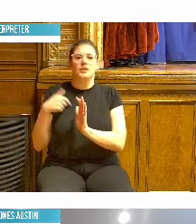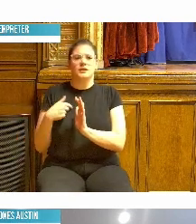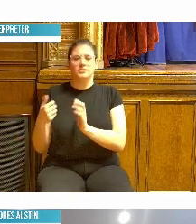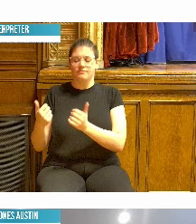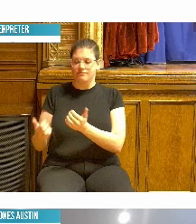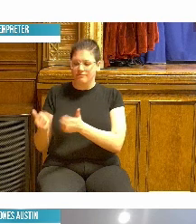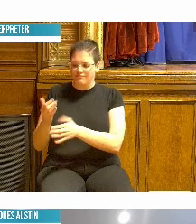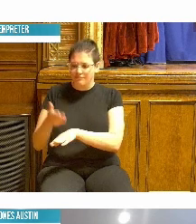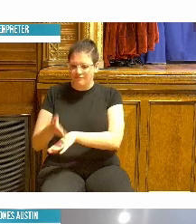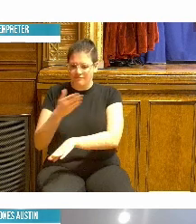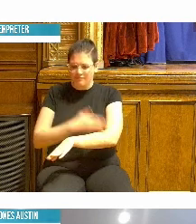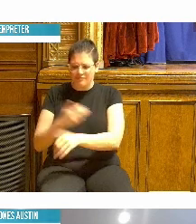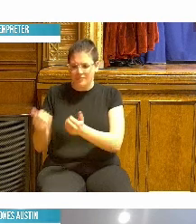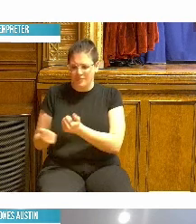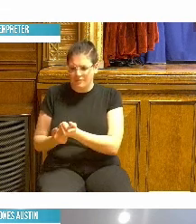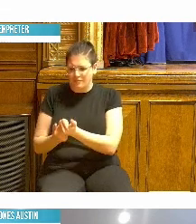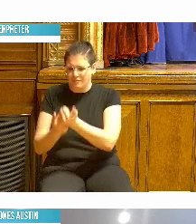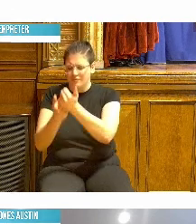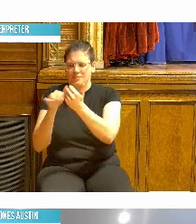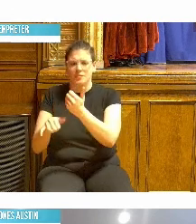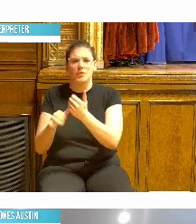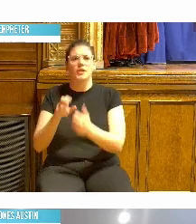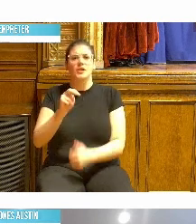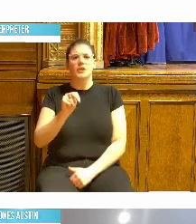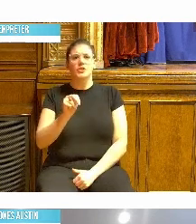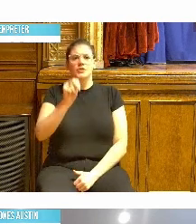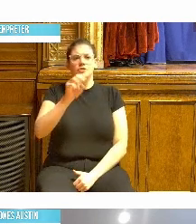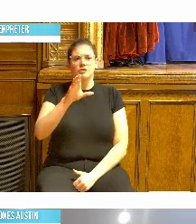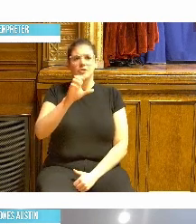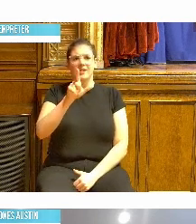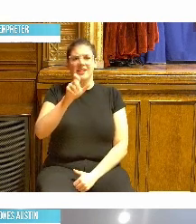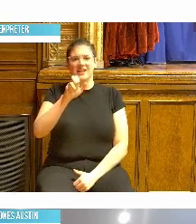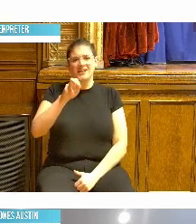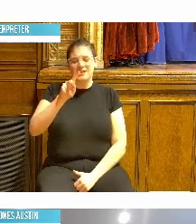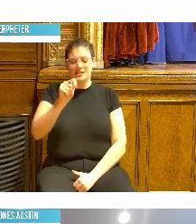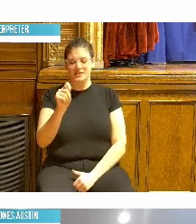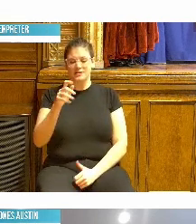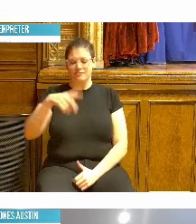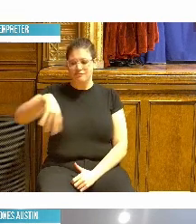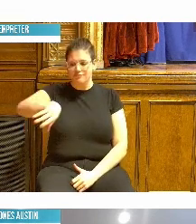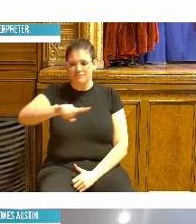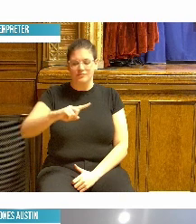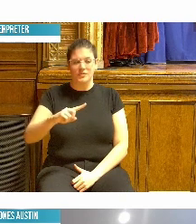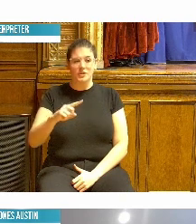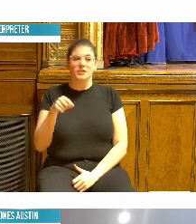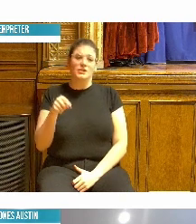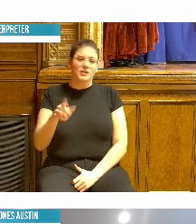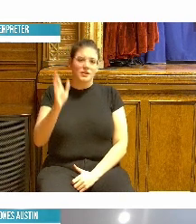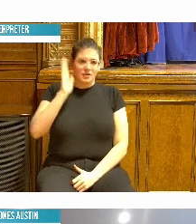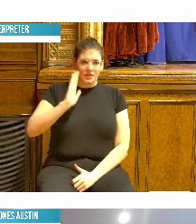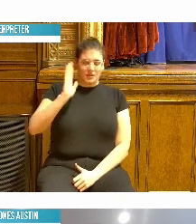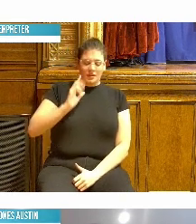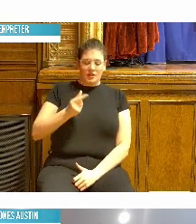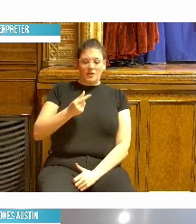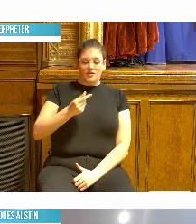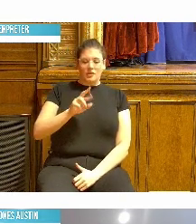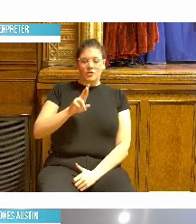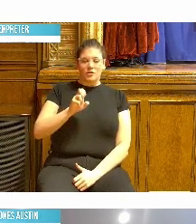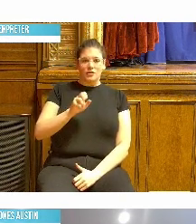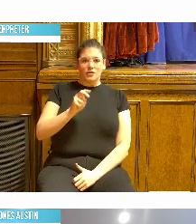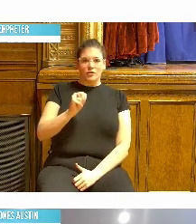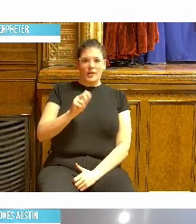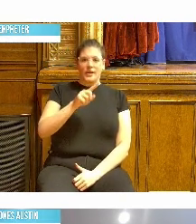revitalization of the North Clinton corridor, who for a very long time has been ground zero to the highest levels of overdoses